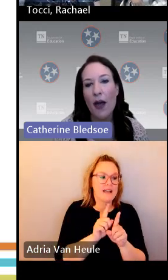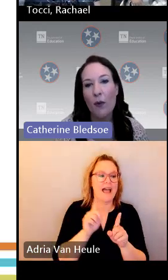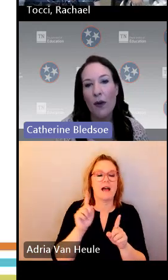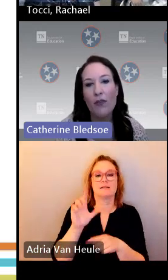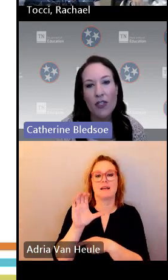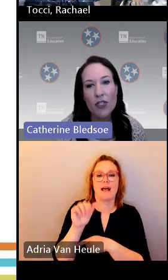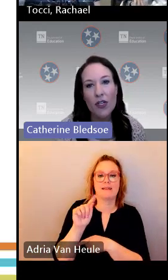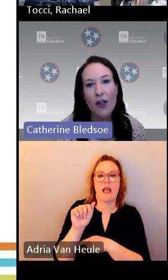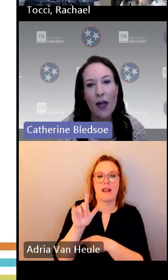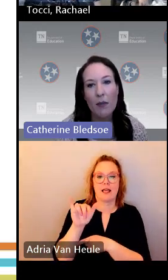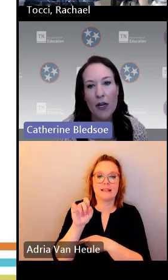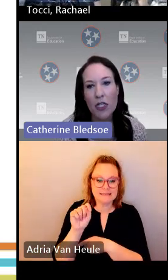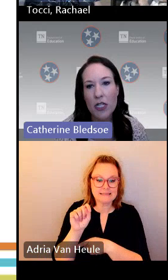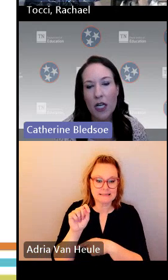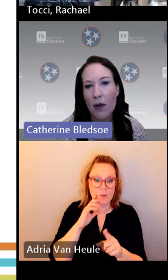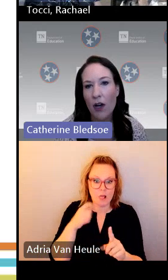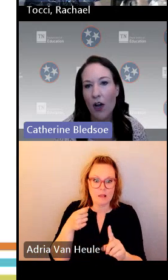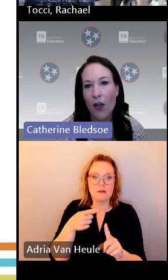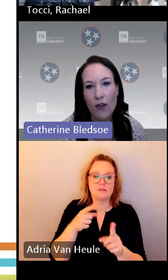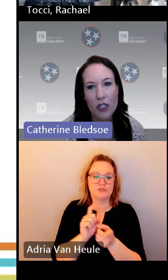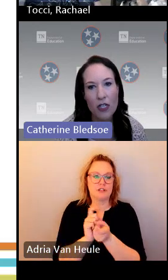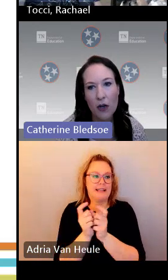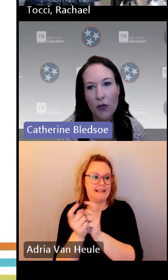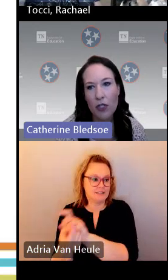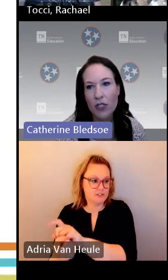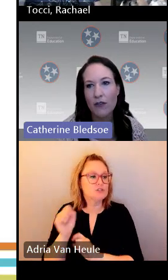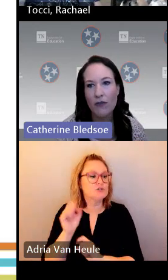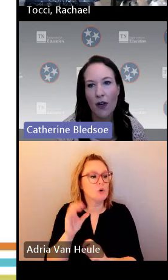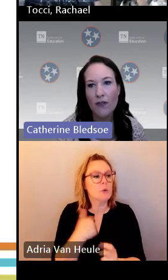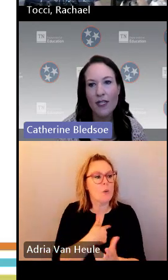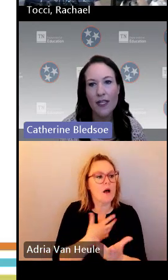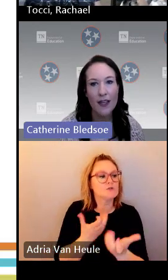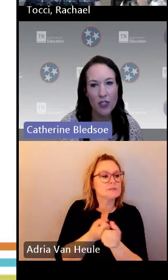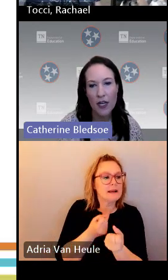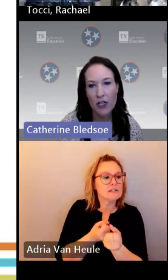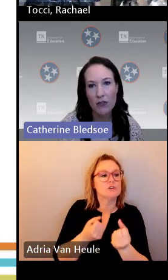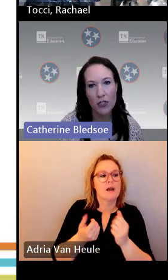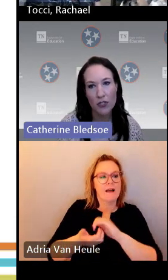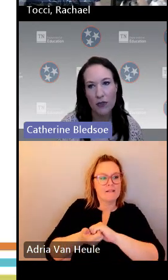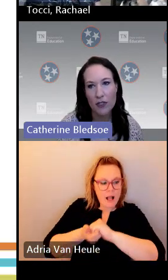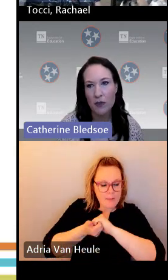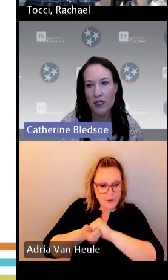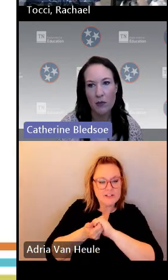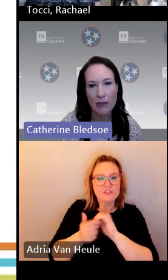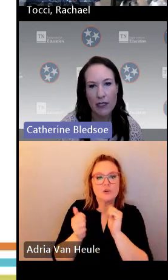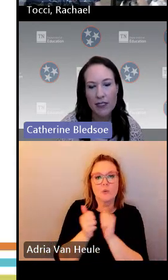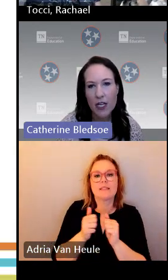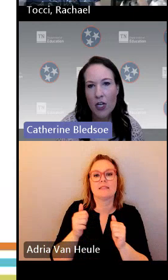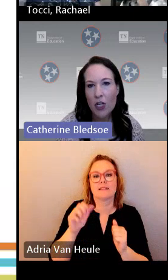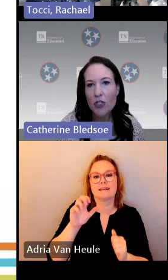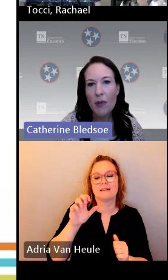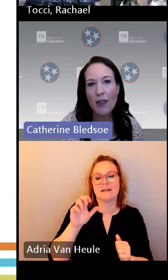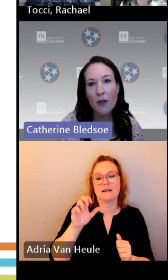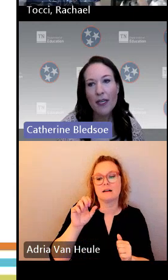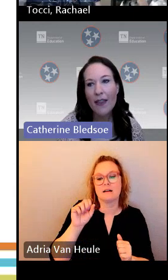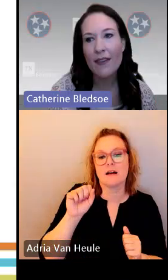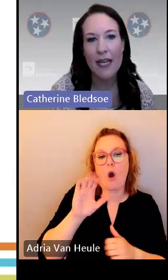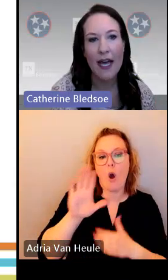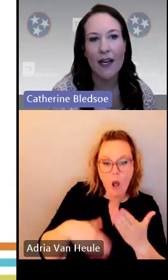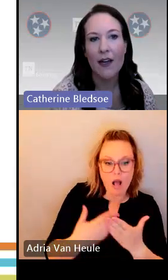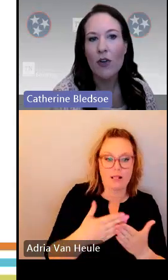that through that, we are fostering collaboration among all of our stakeholders involved in the education of our students with disabilities. So